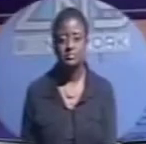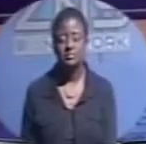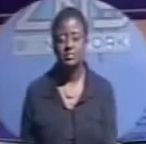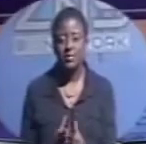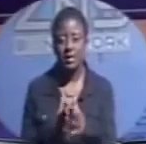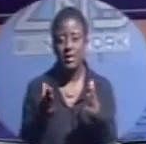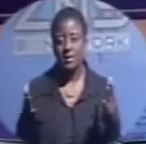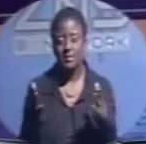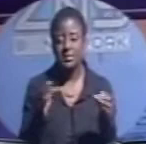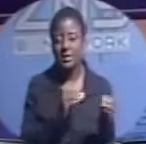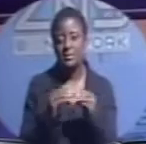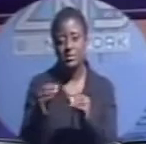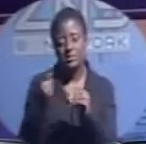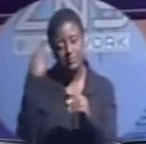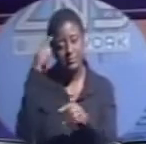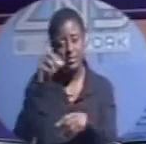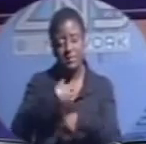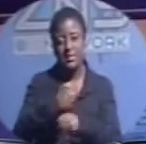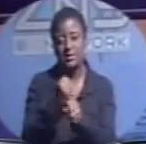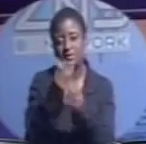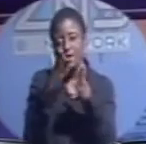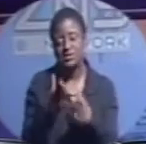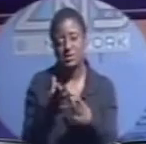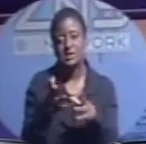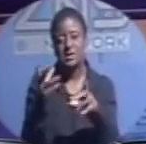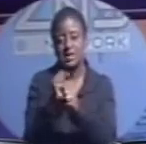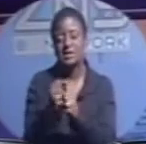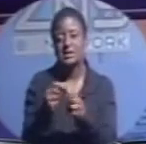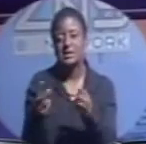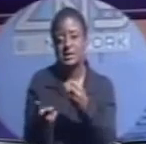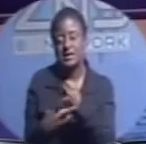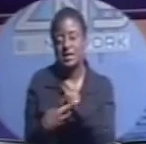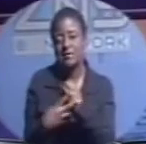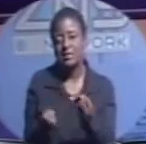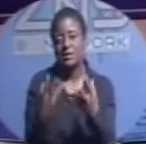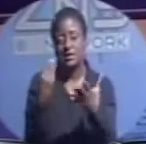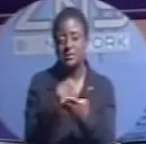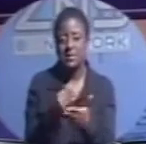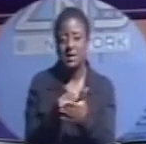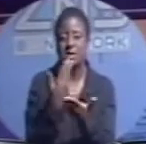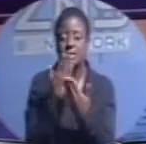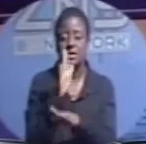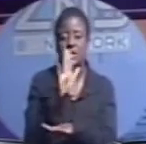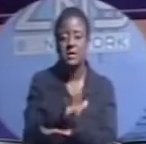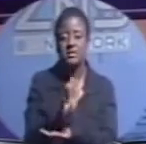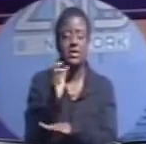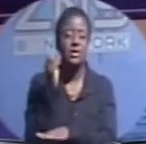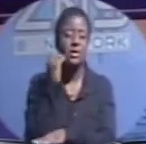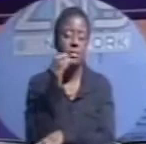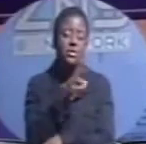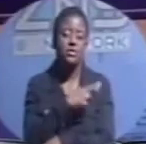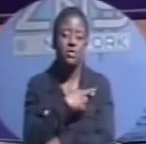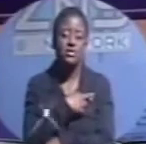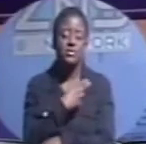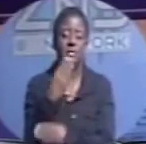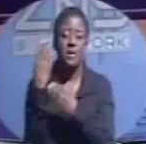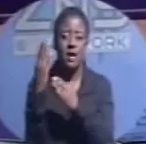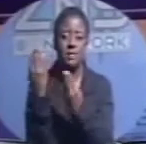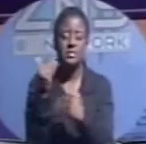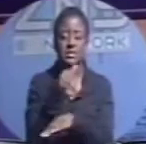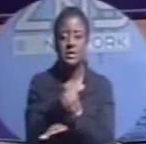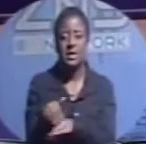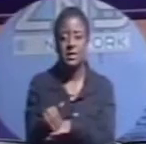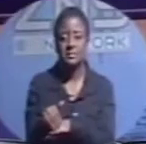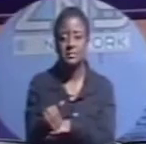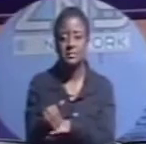A big step for manufacturers as they get to save a whole lot of money. Good evening, I'm Opal Roach and this is The Bahamas